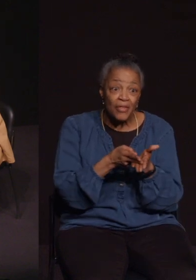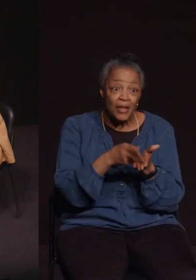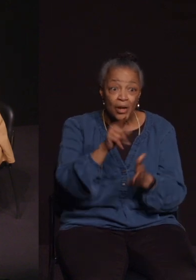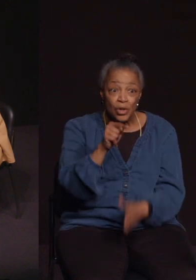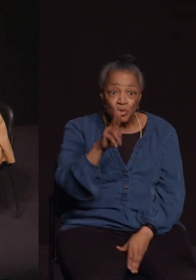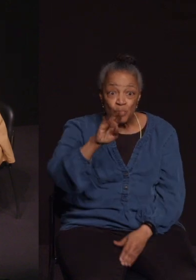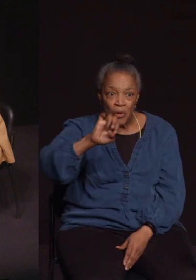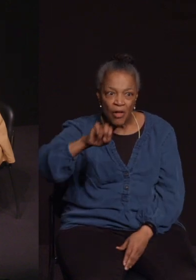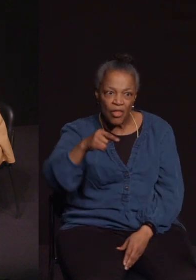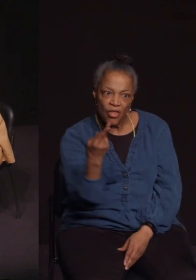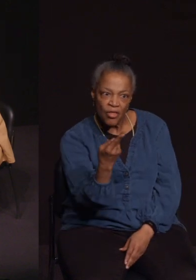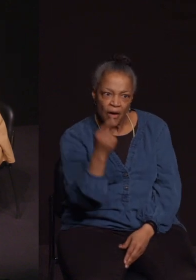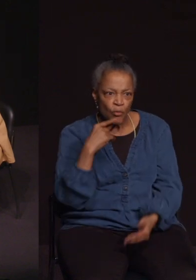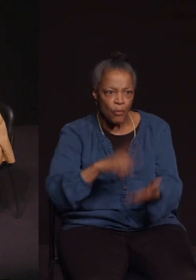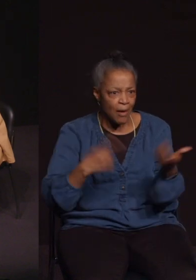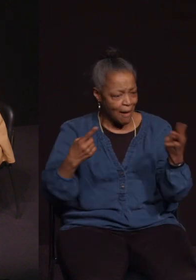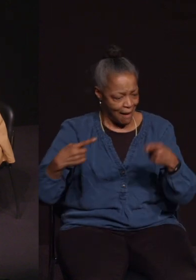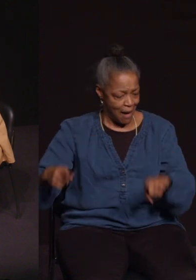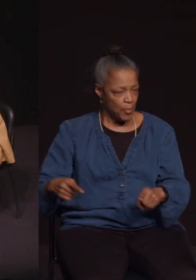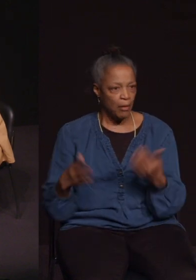on that, because